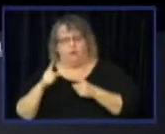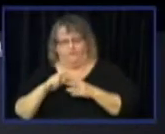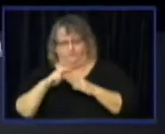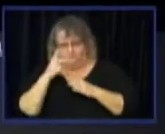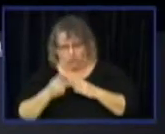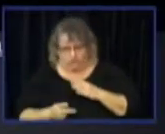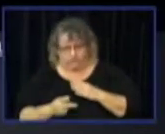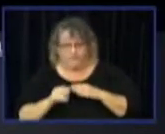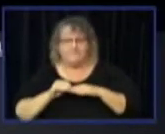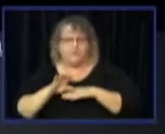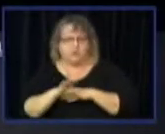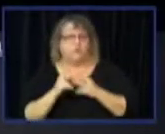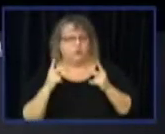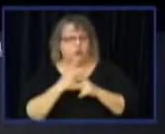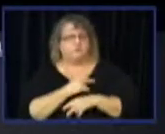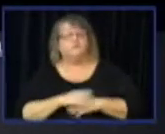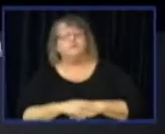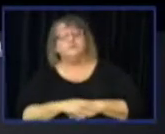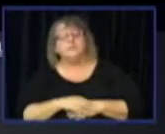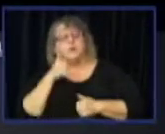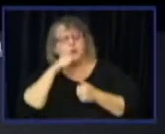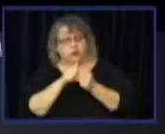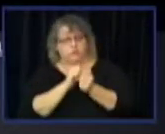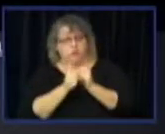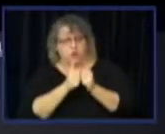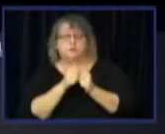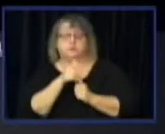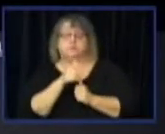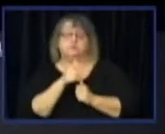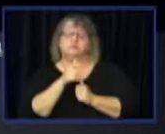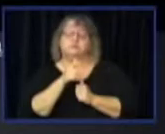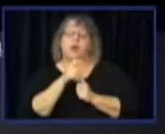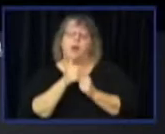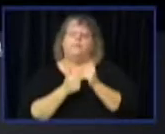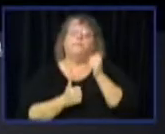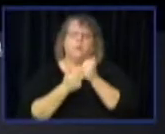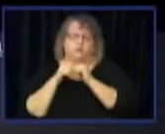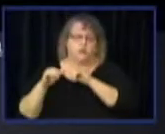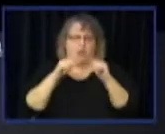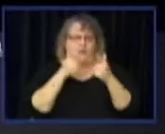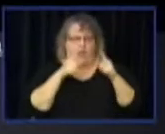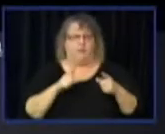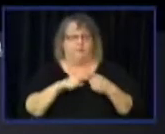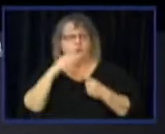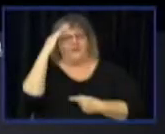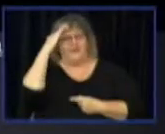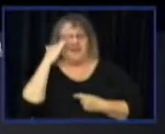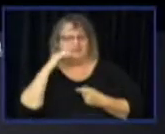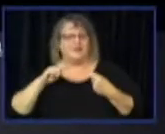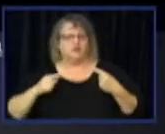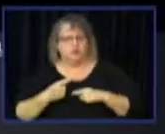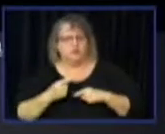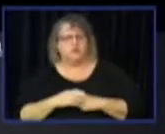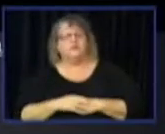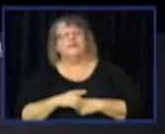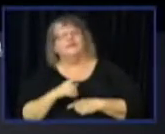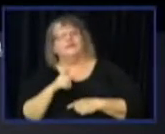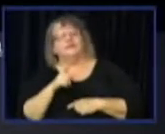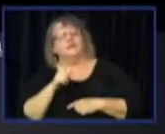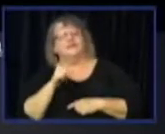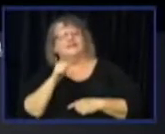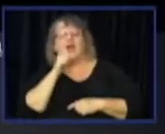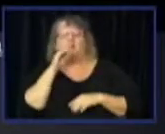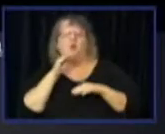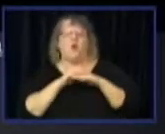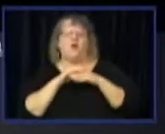fall. As we mentioned, sports is actually probably more common of a cause than we thought. It's actually not high up